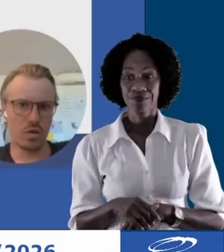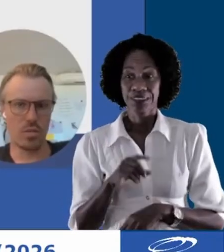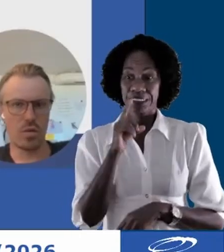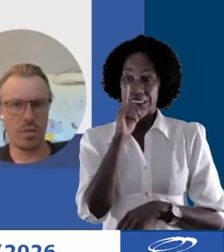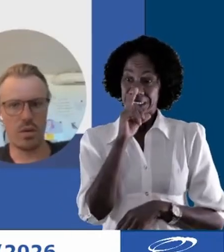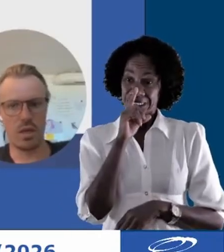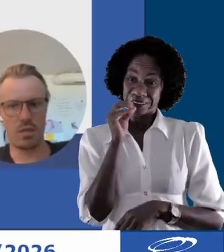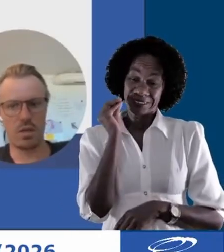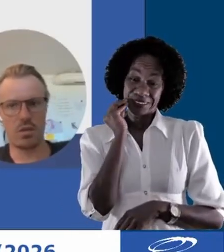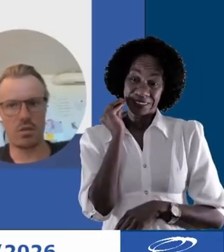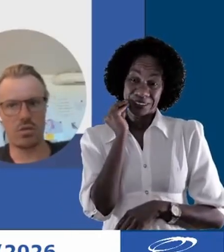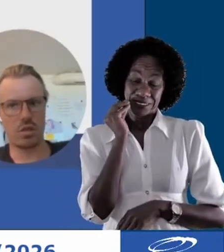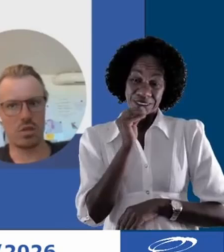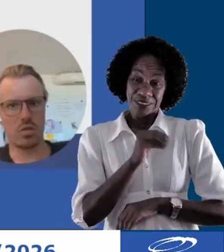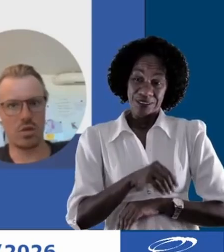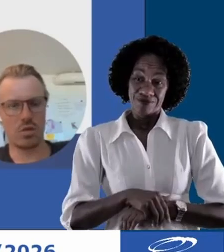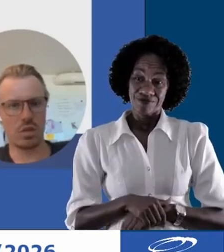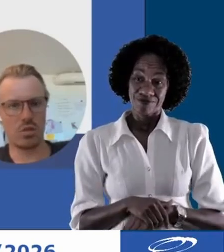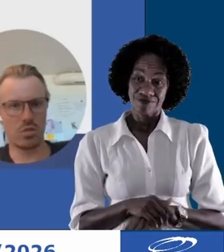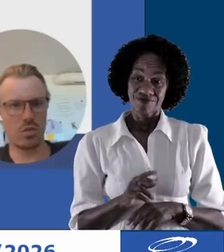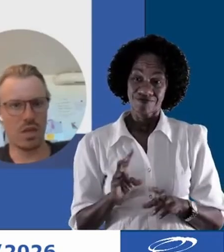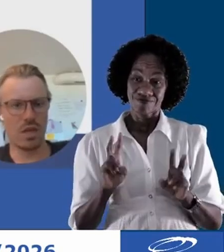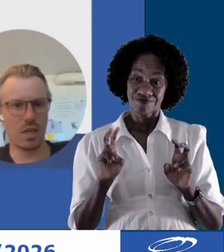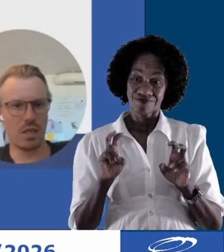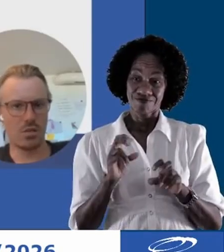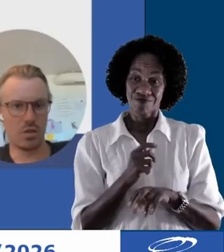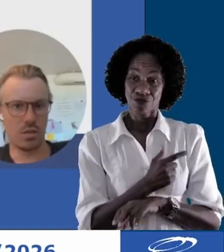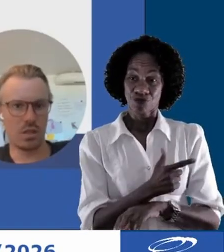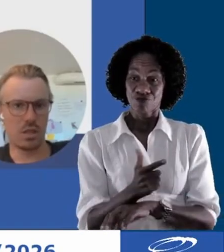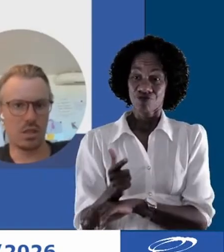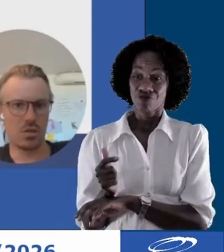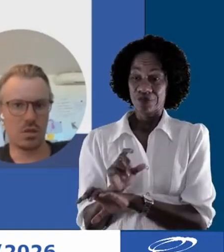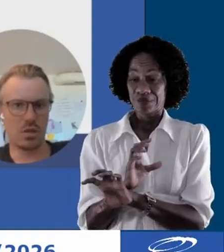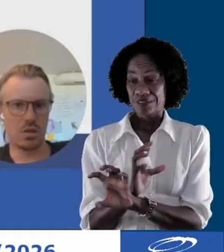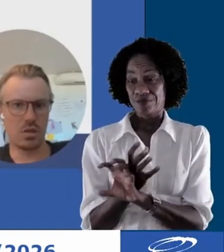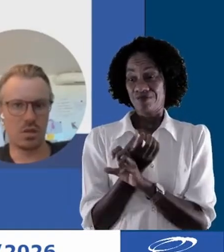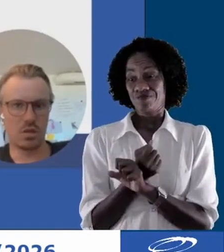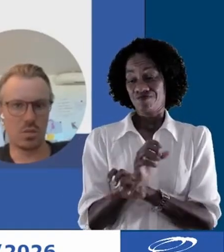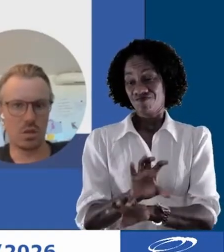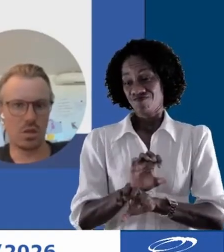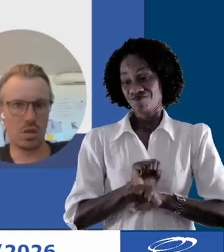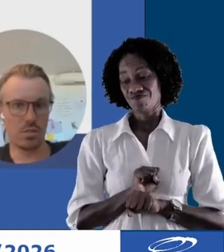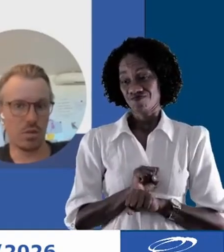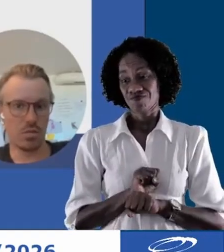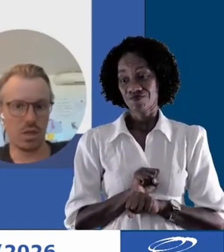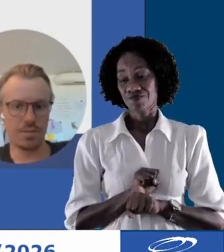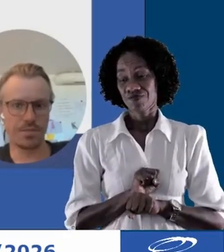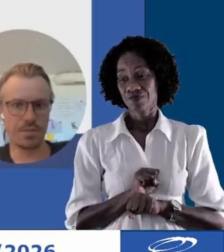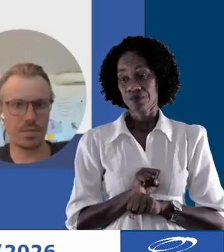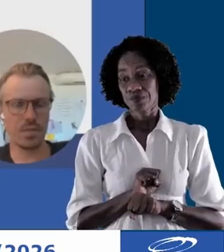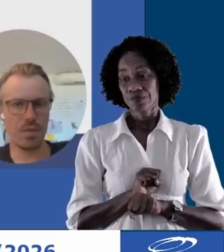talk more about antibiotic concentrations, we also need to, at least to some extent, discuss what does bone